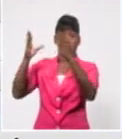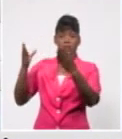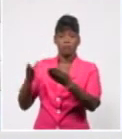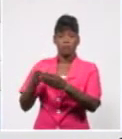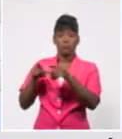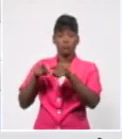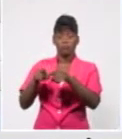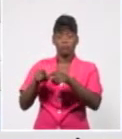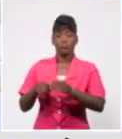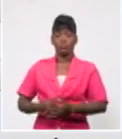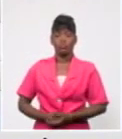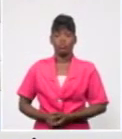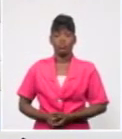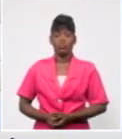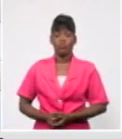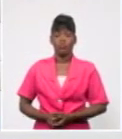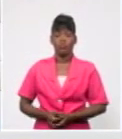the